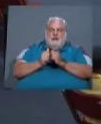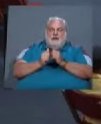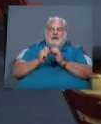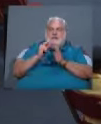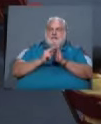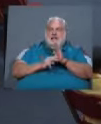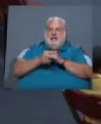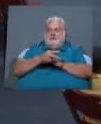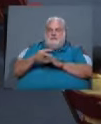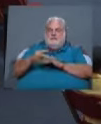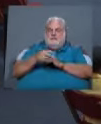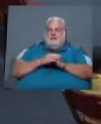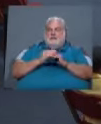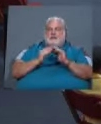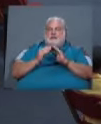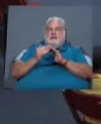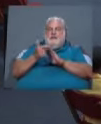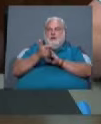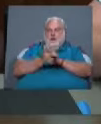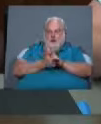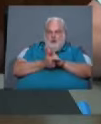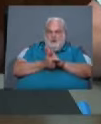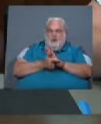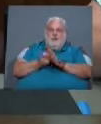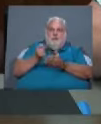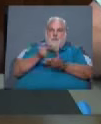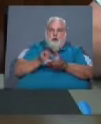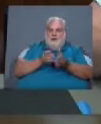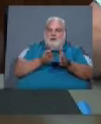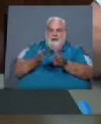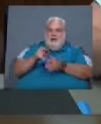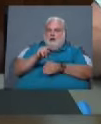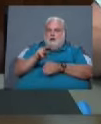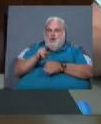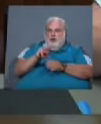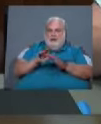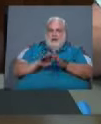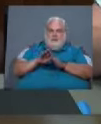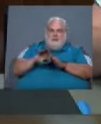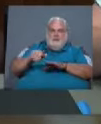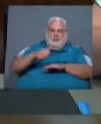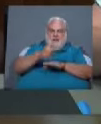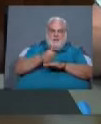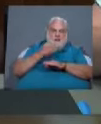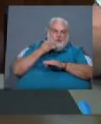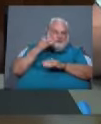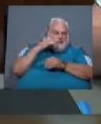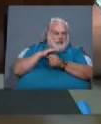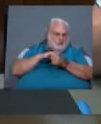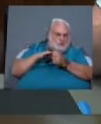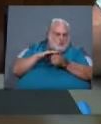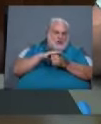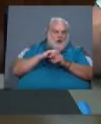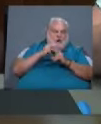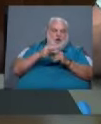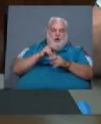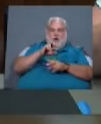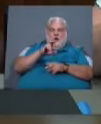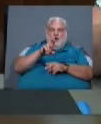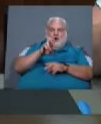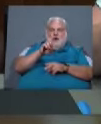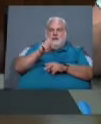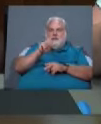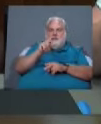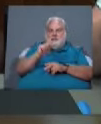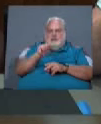Madam Clerk, will you read the ordinance? An ordinance to approve a planned zoning development and establish a planned residential district titled the Crescent Chenal